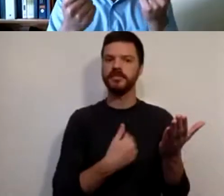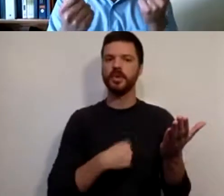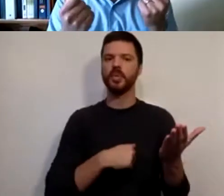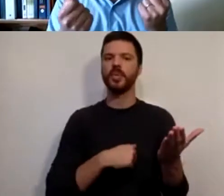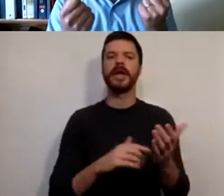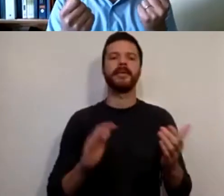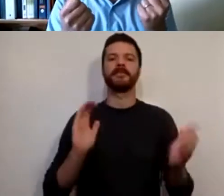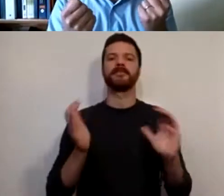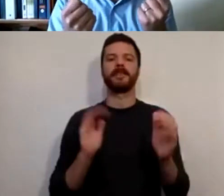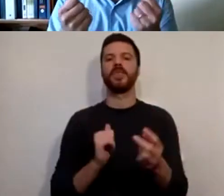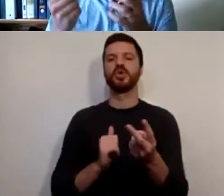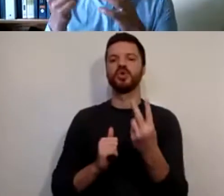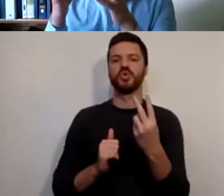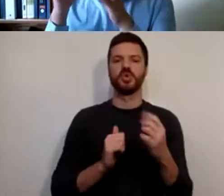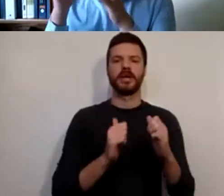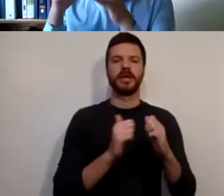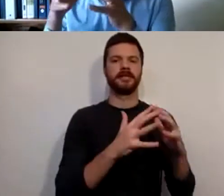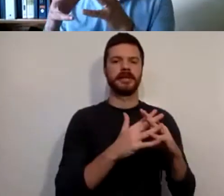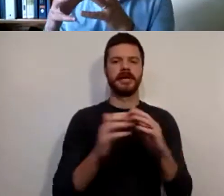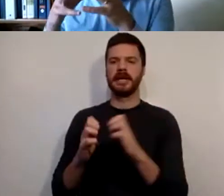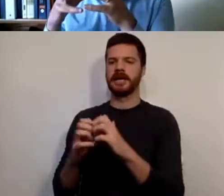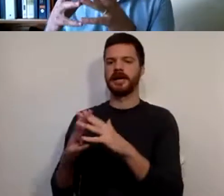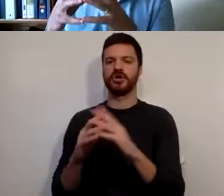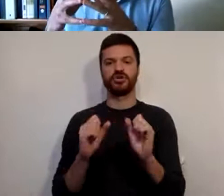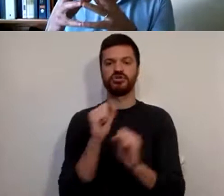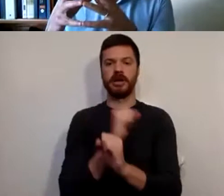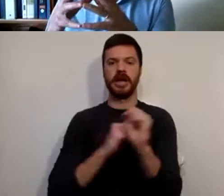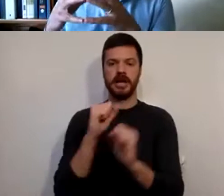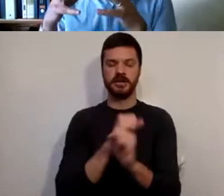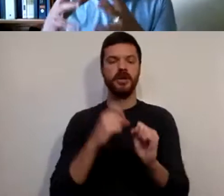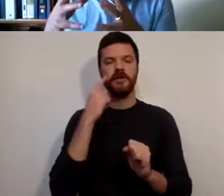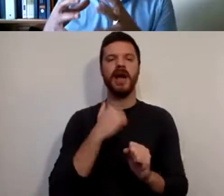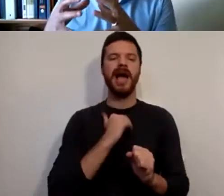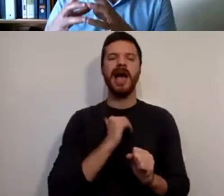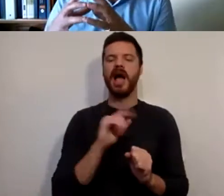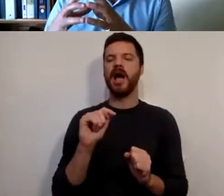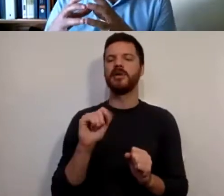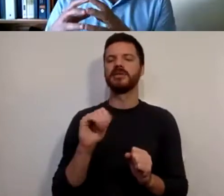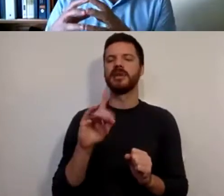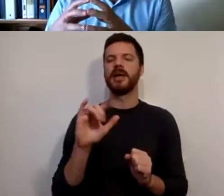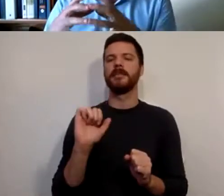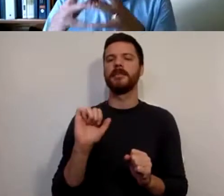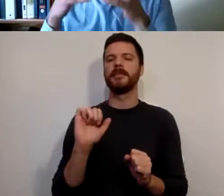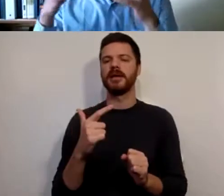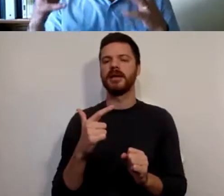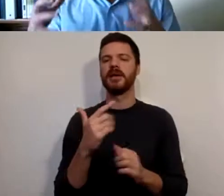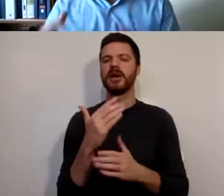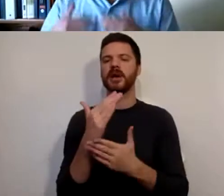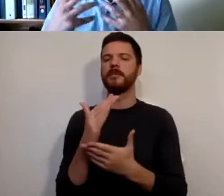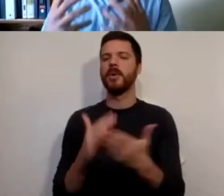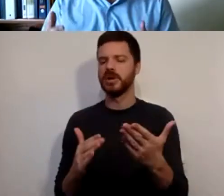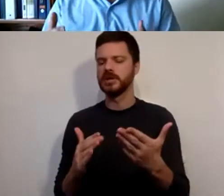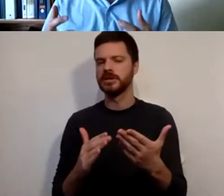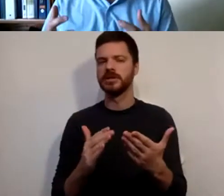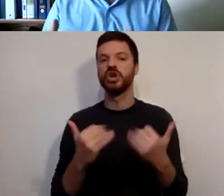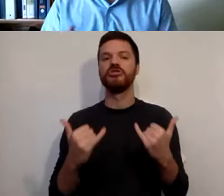comparing two implementation strategies specifically for our tailoring component. The way we do it currently is very sort of